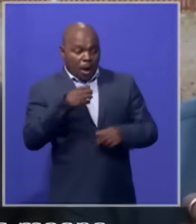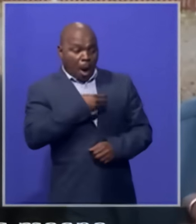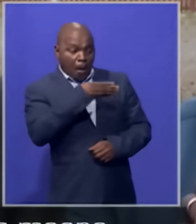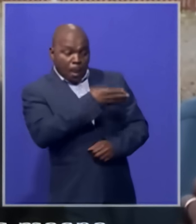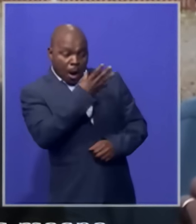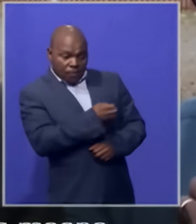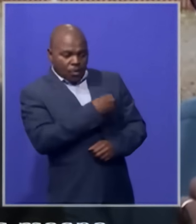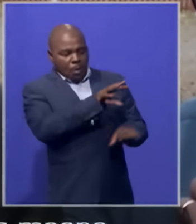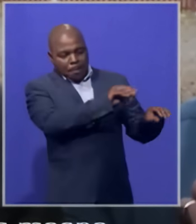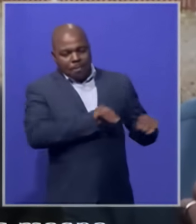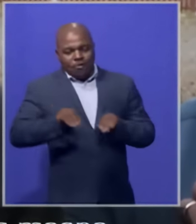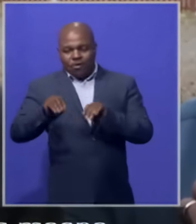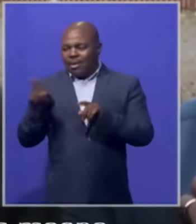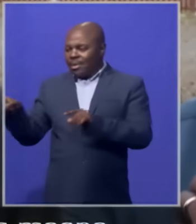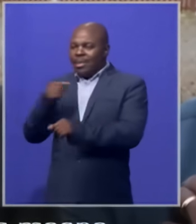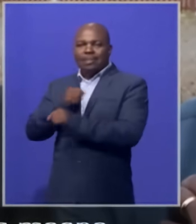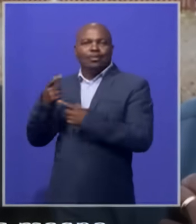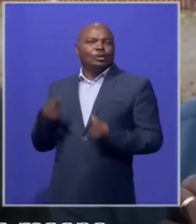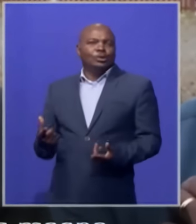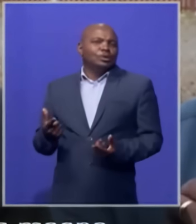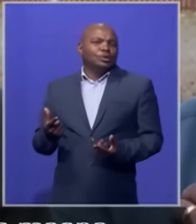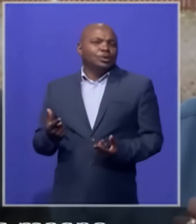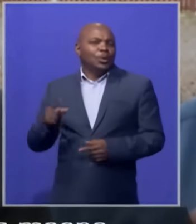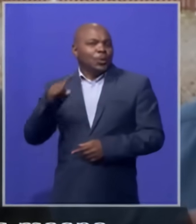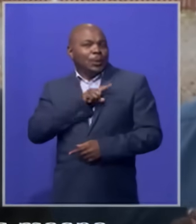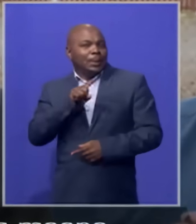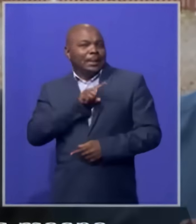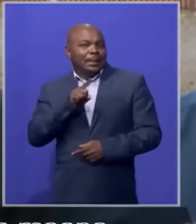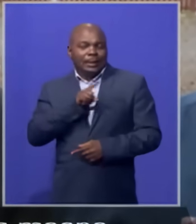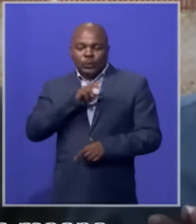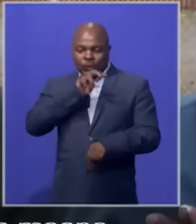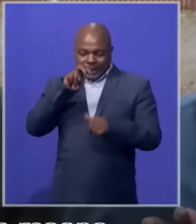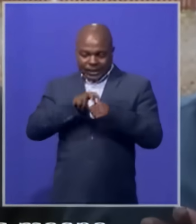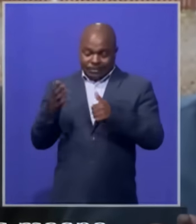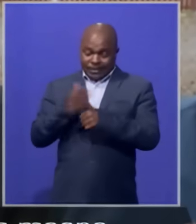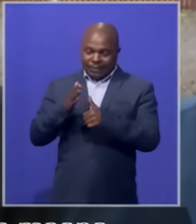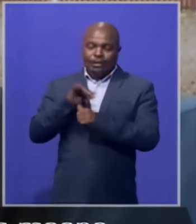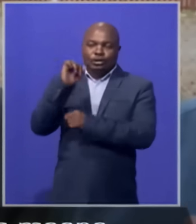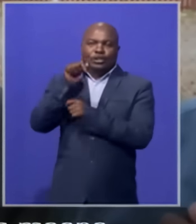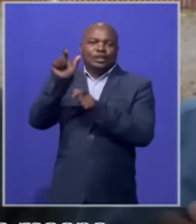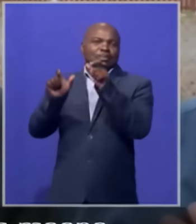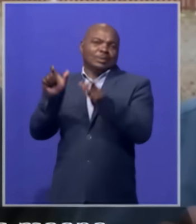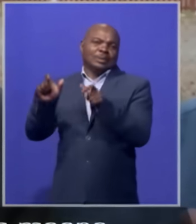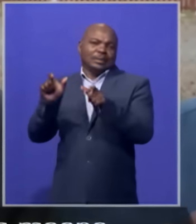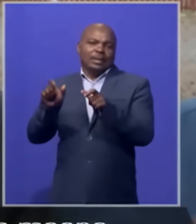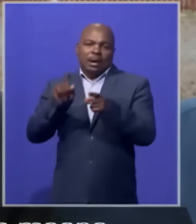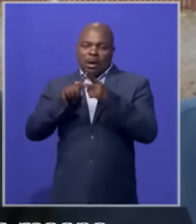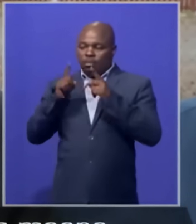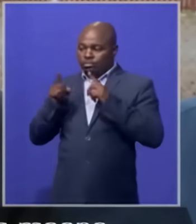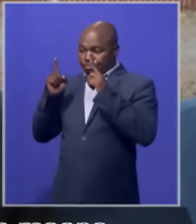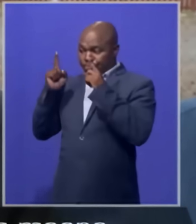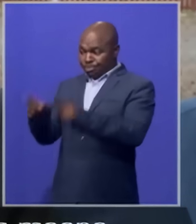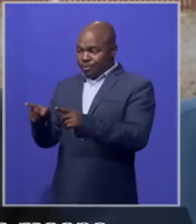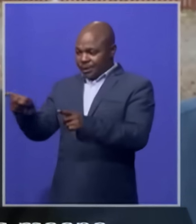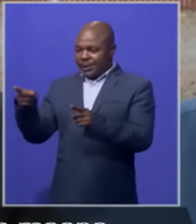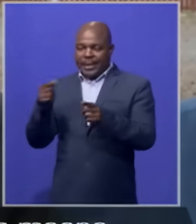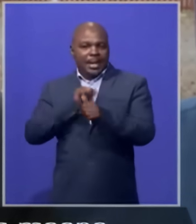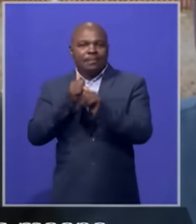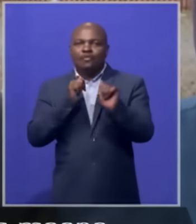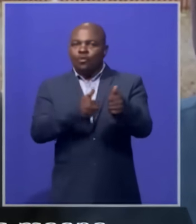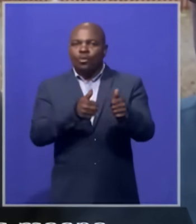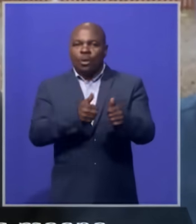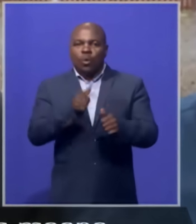decant. They have not been doing that because of issues of getting engineers. Now we have issued directives, they have not complied. We are